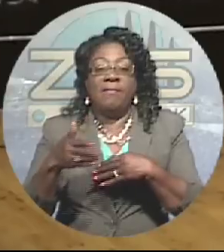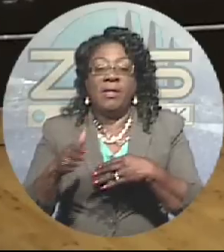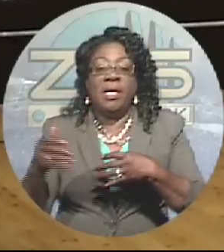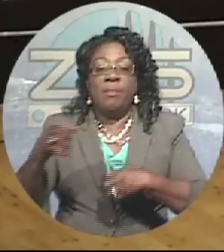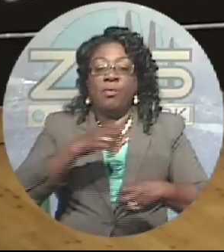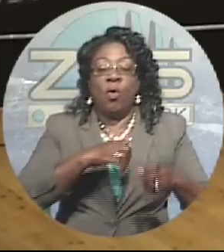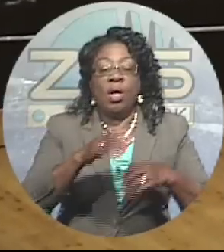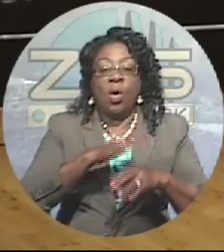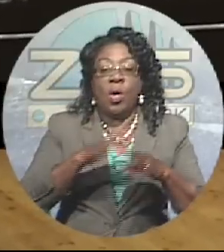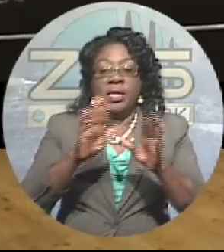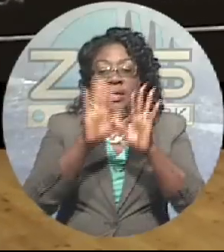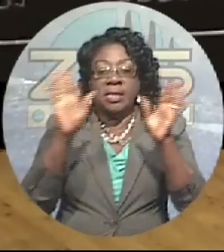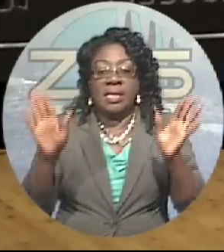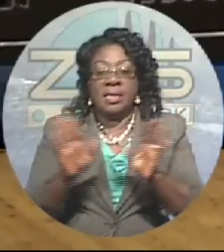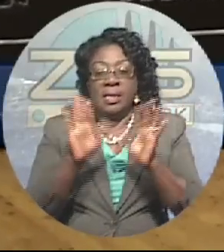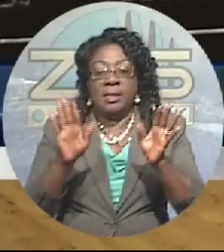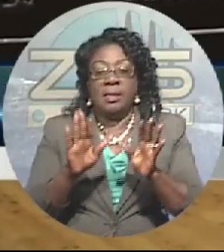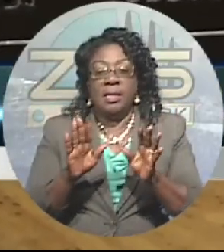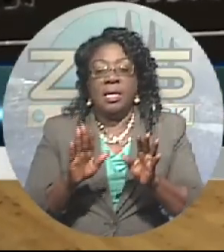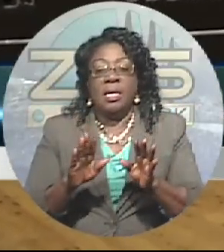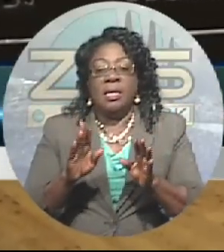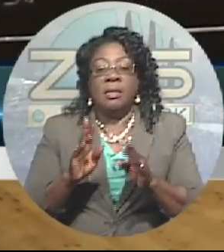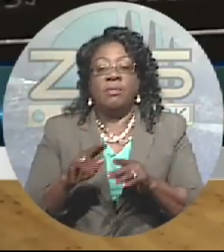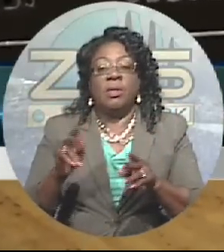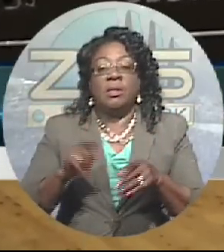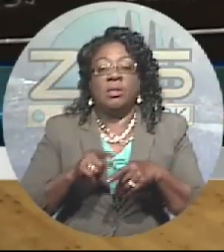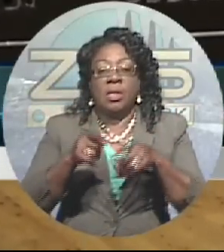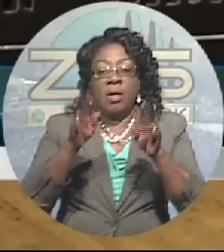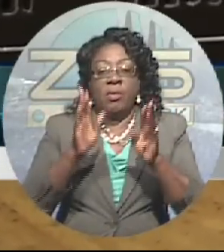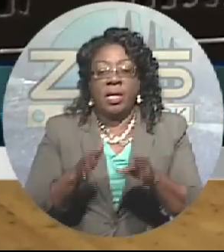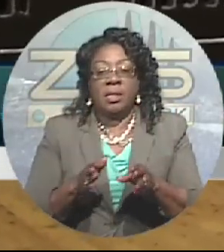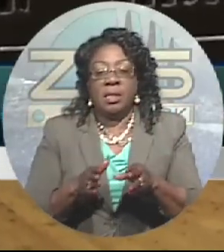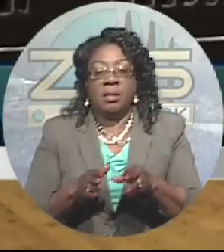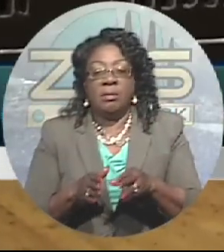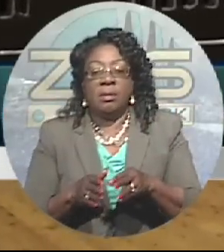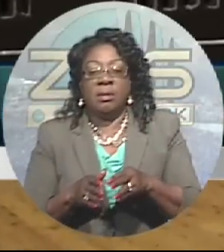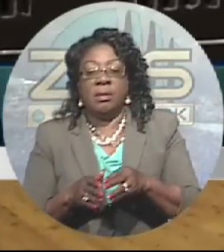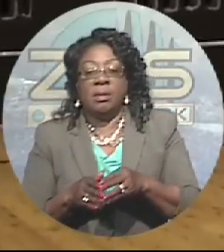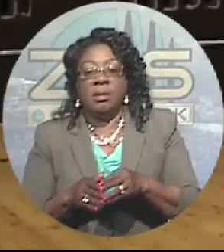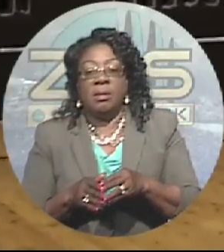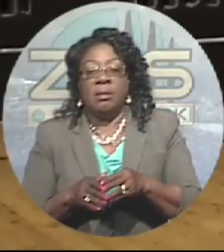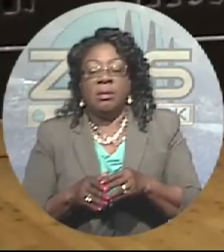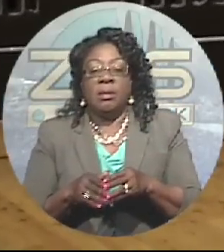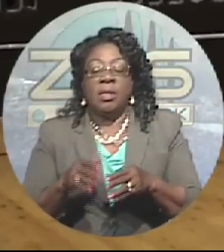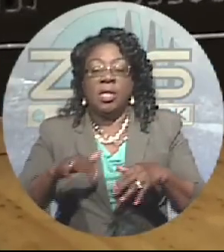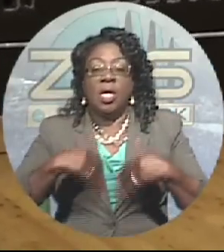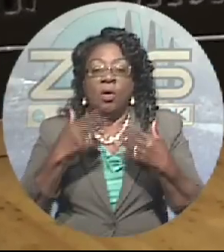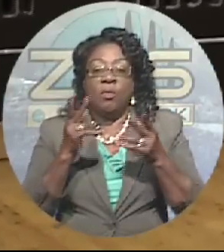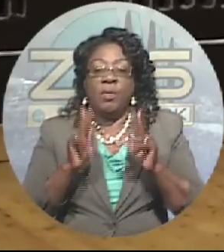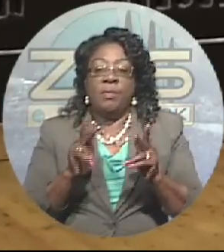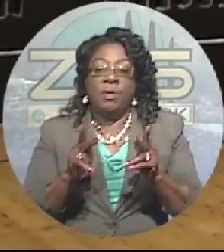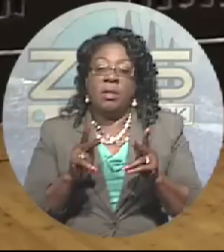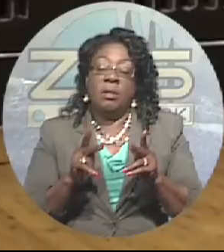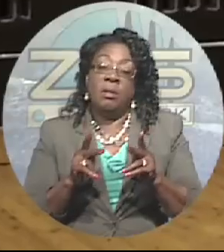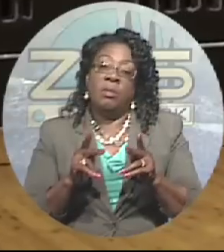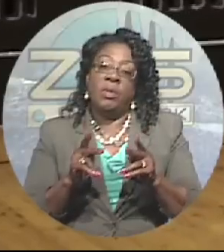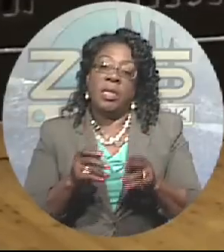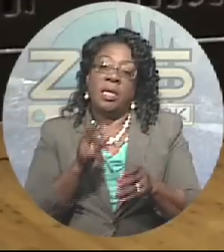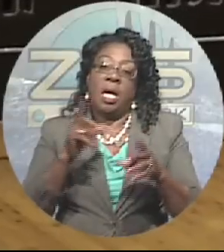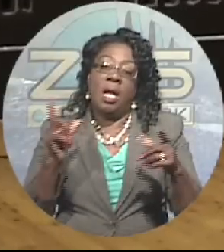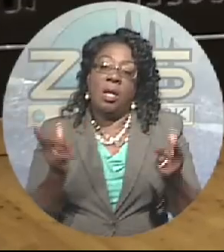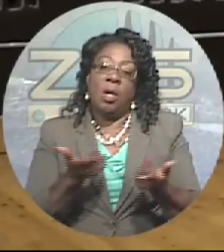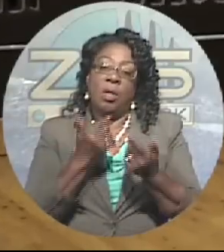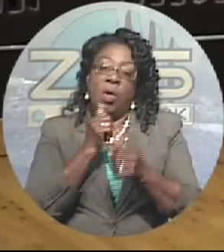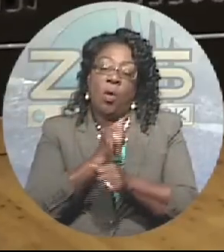Sunday? That's before the director. Of course, that's a black eye for basketball. Young people, we've got a lot of work to do in